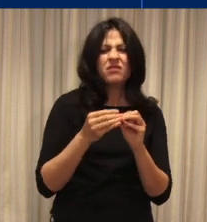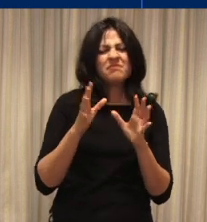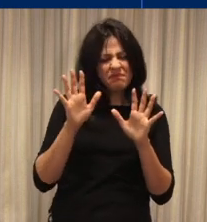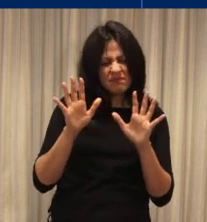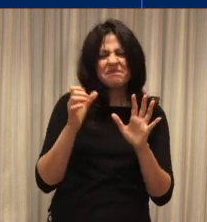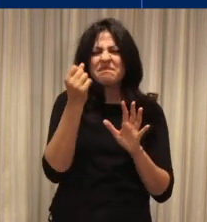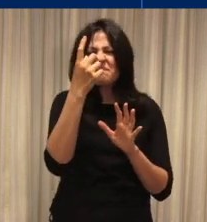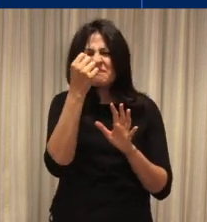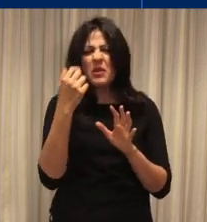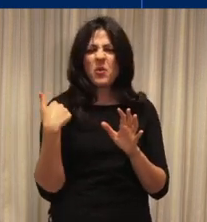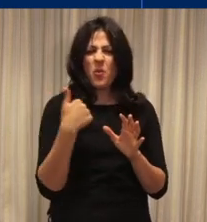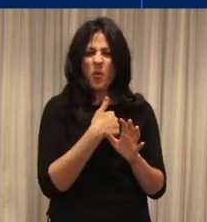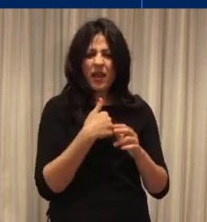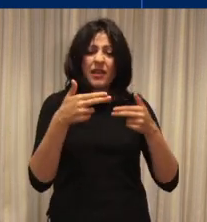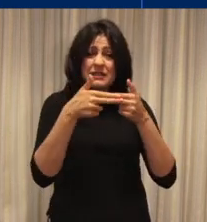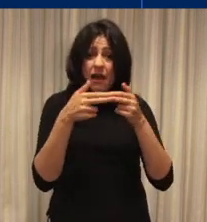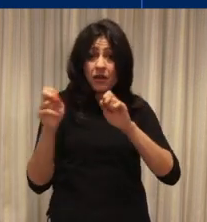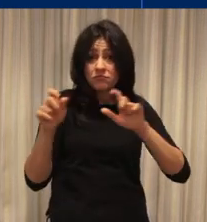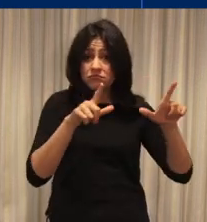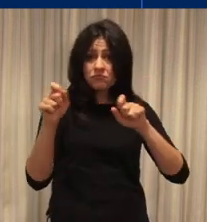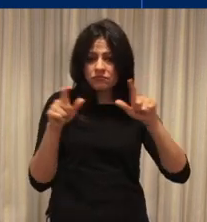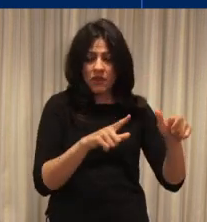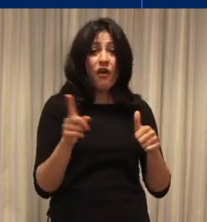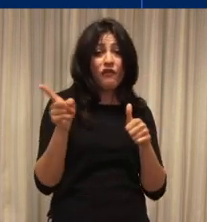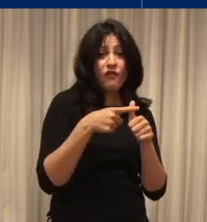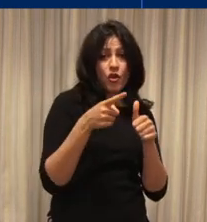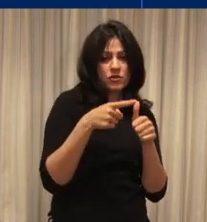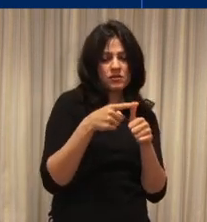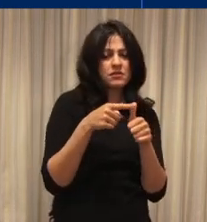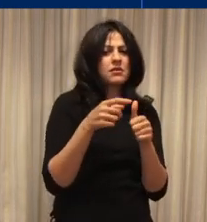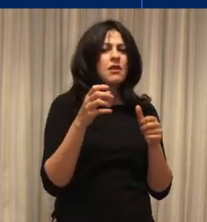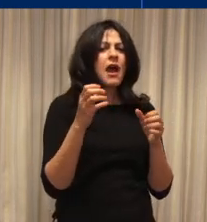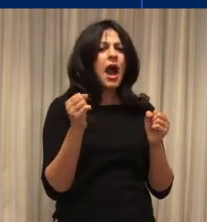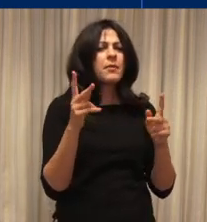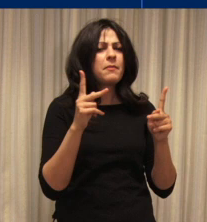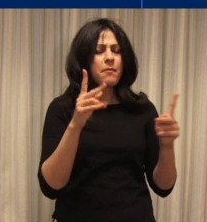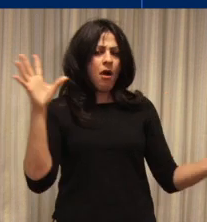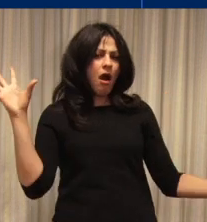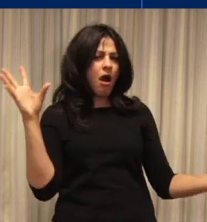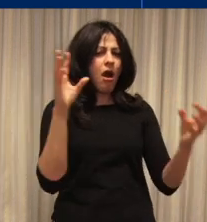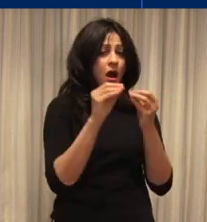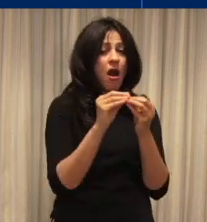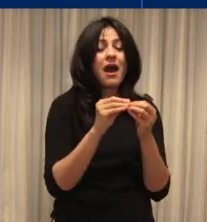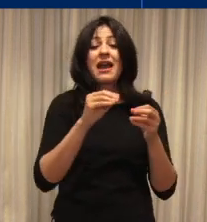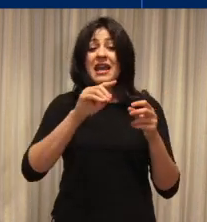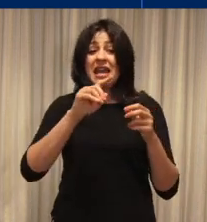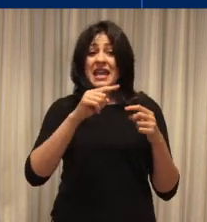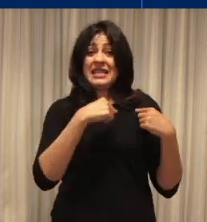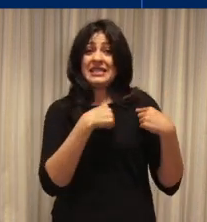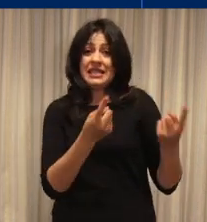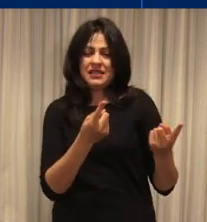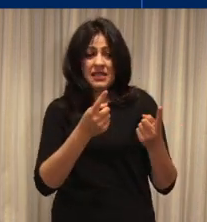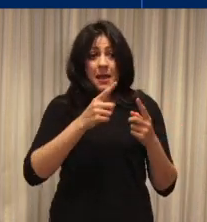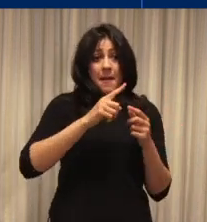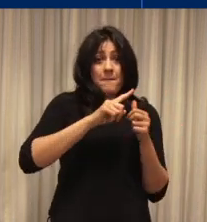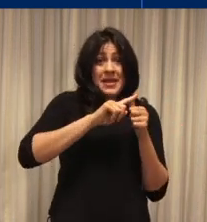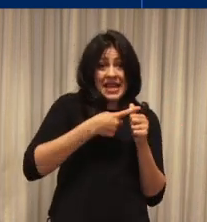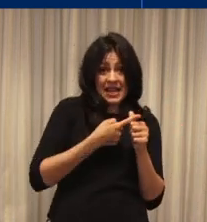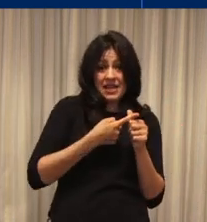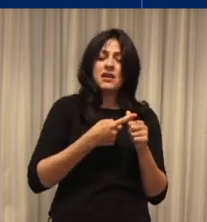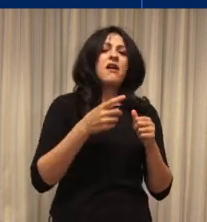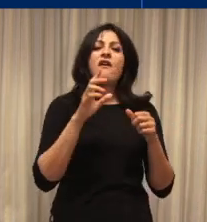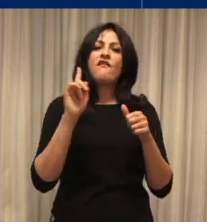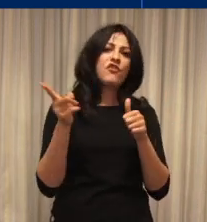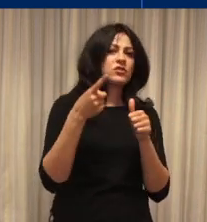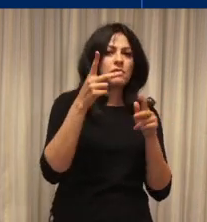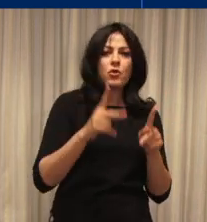total number of positive cases. That is a cumulative number, meaning from the very beginning, our first case on March 8th,